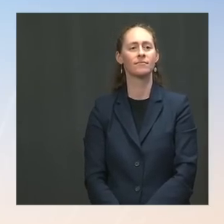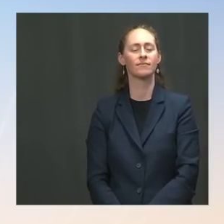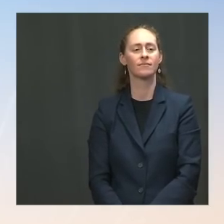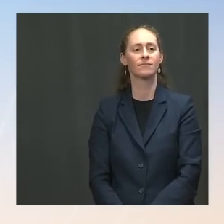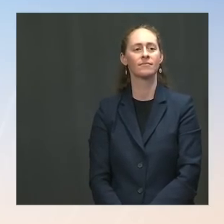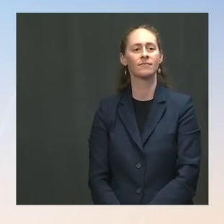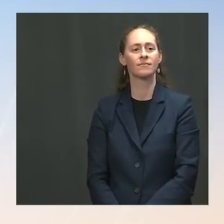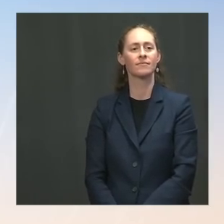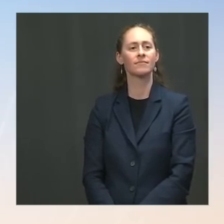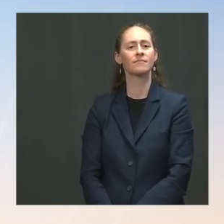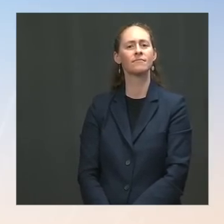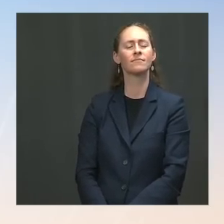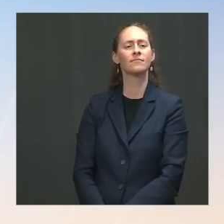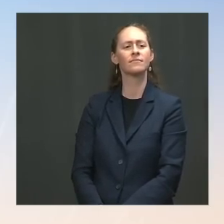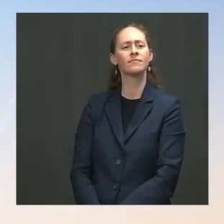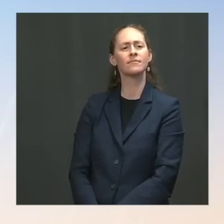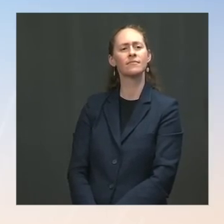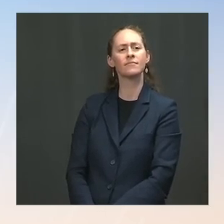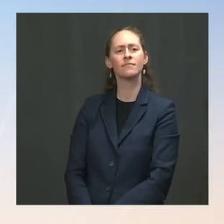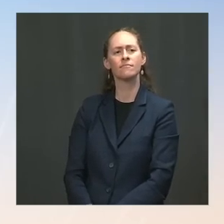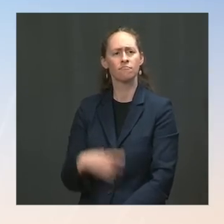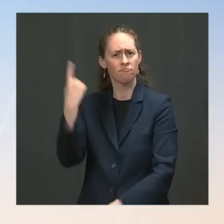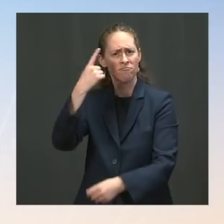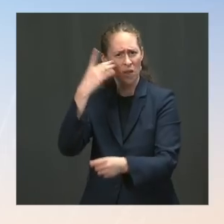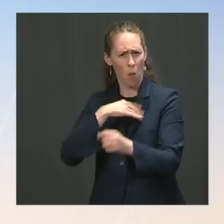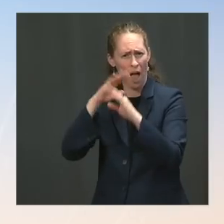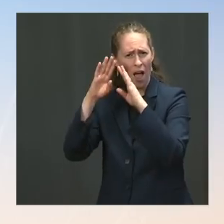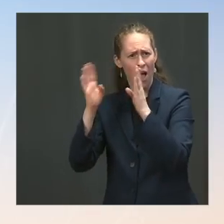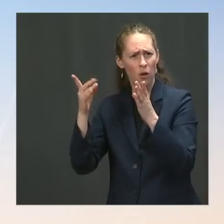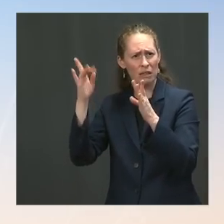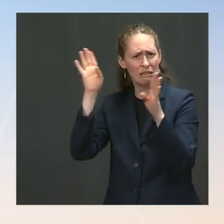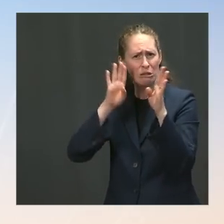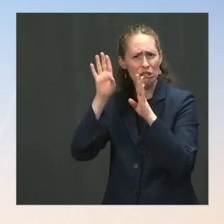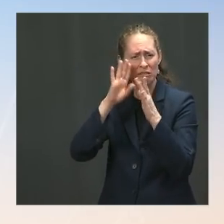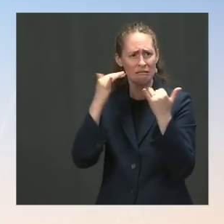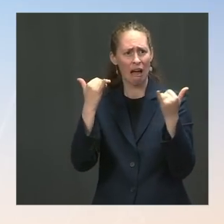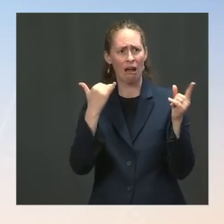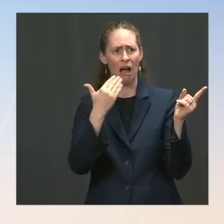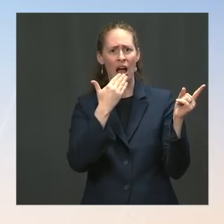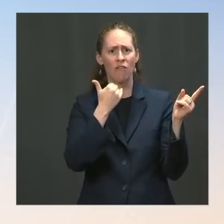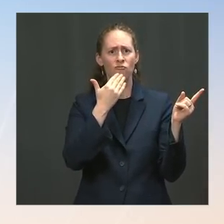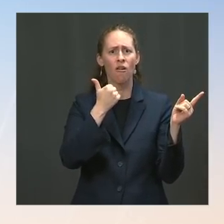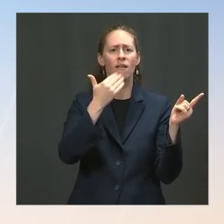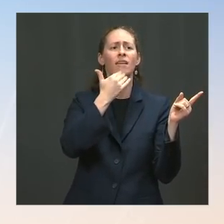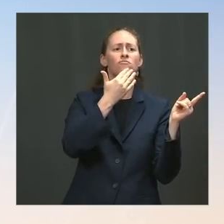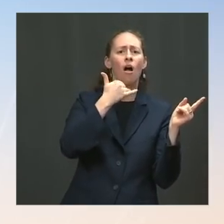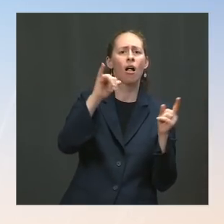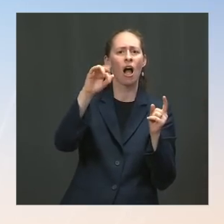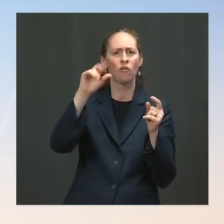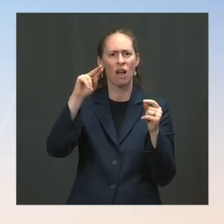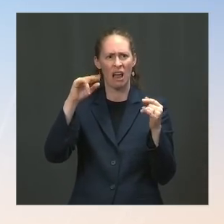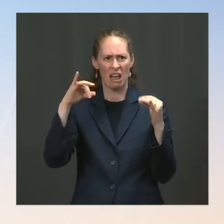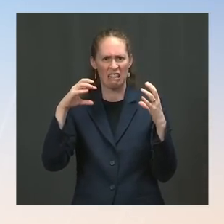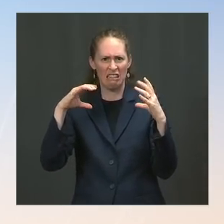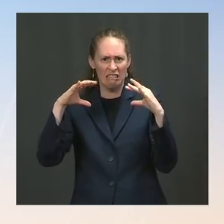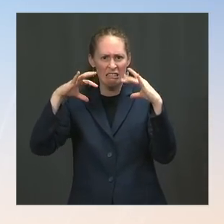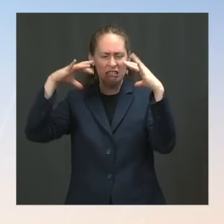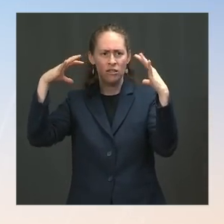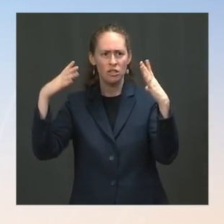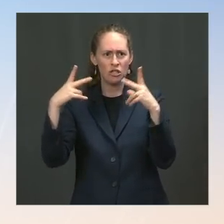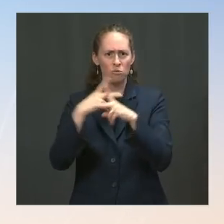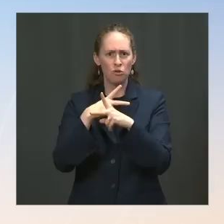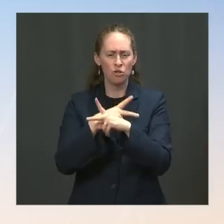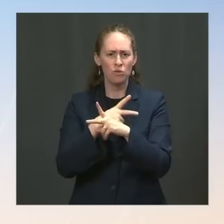about the threat and counter threat between Israel and Iran and the high rhetoric with the threat of the Israelis launching